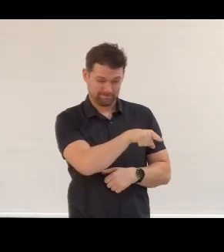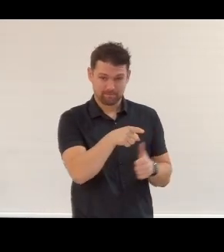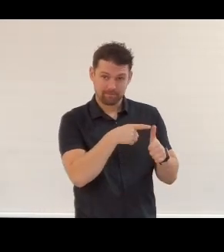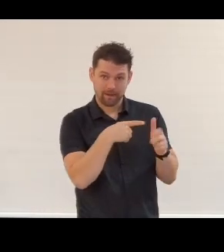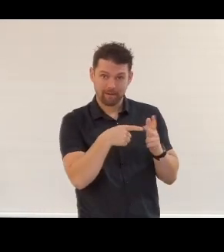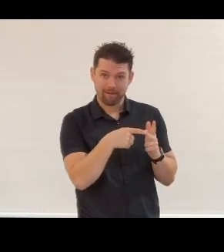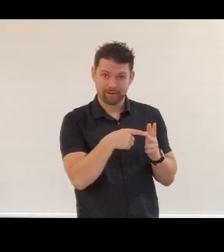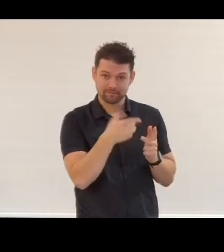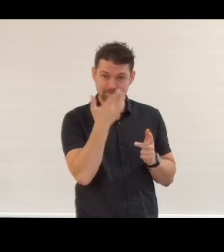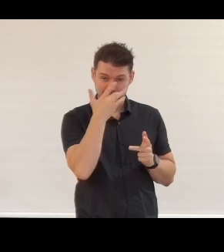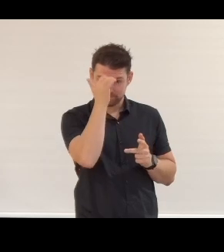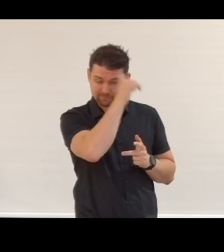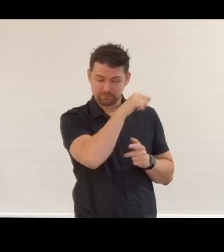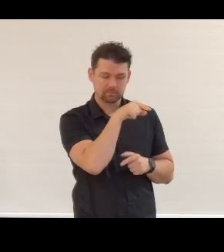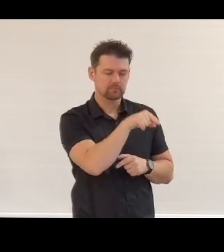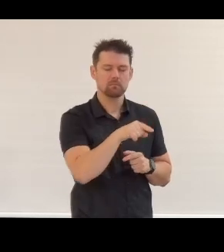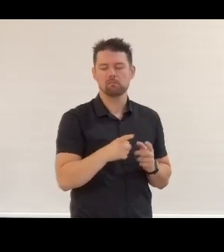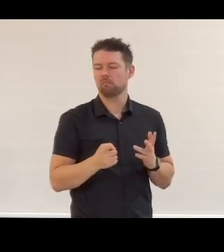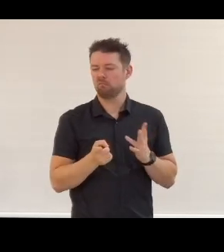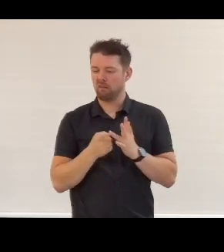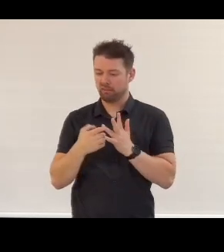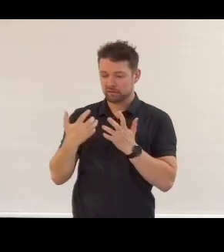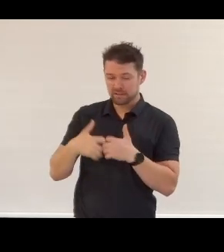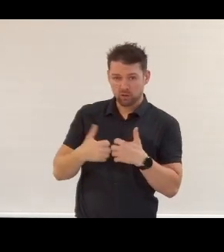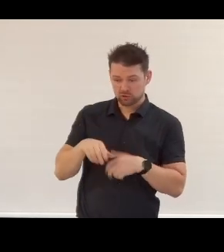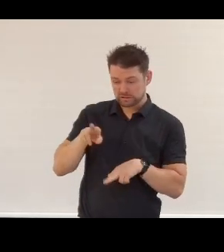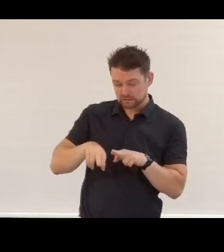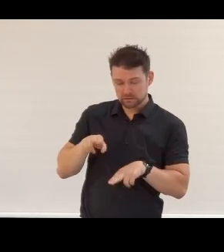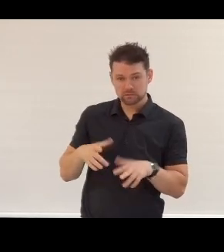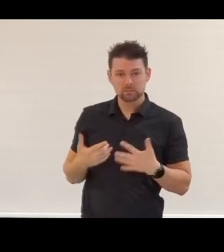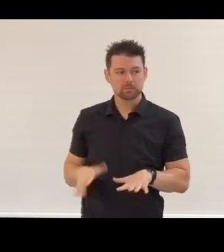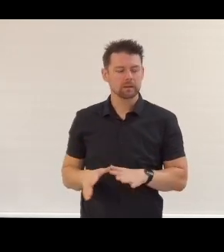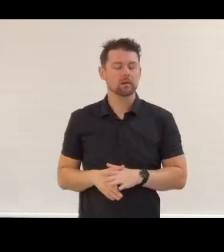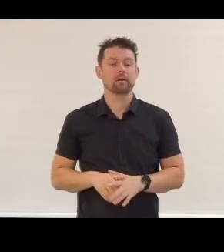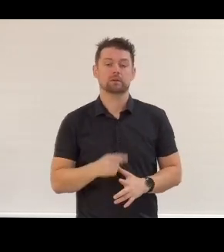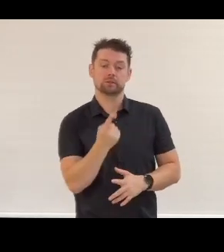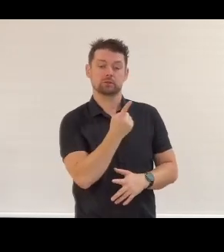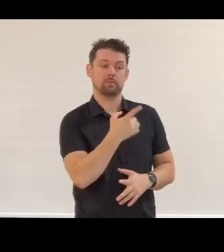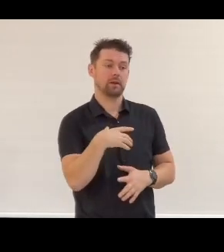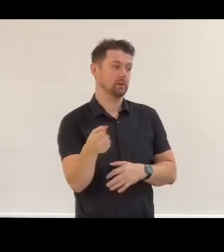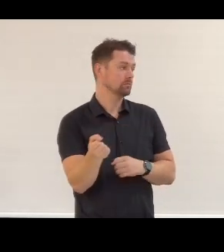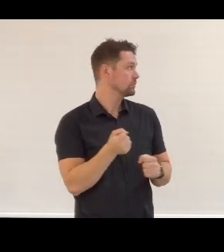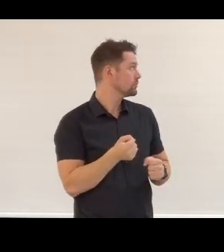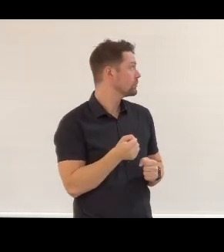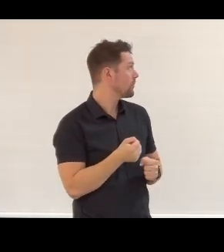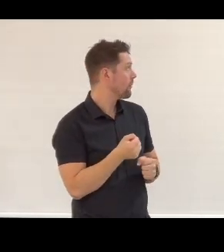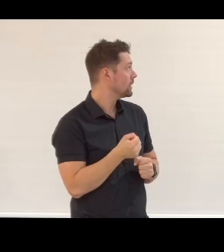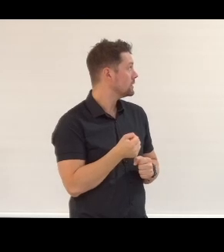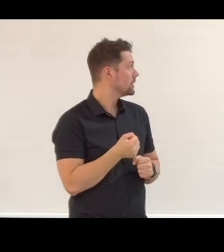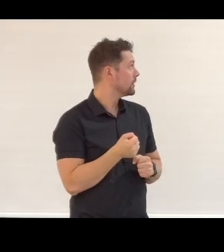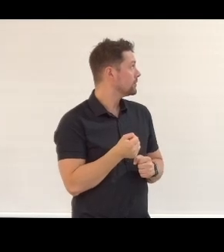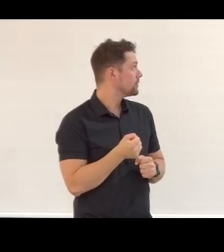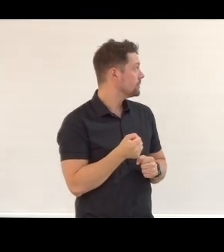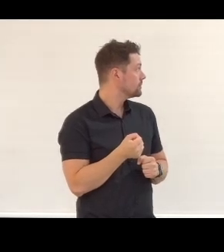and some other technology things. And there was also someone who brought in a HoloLens too. So she was